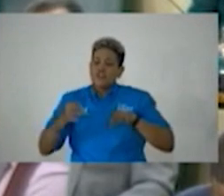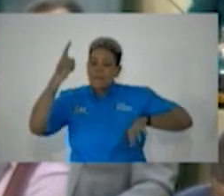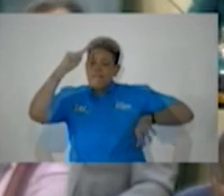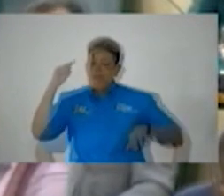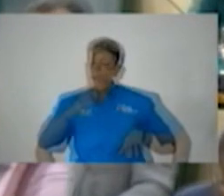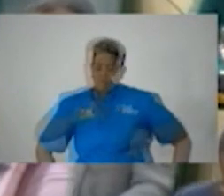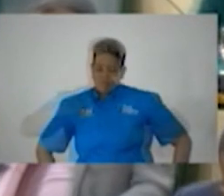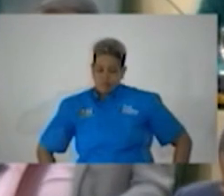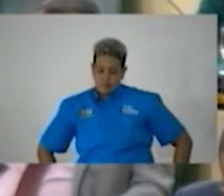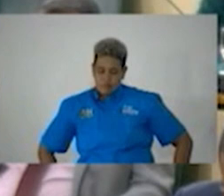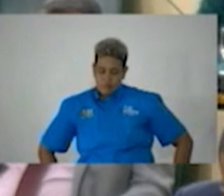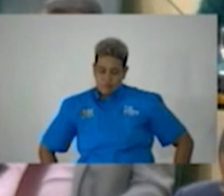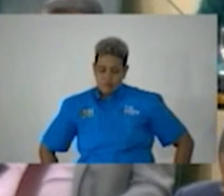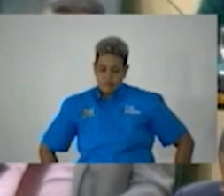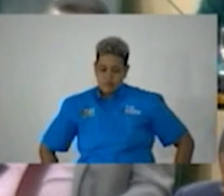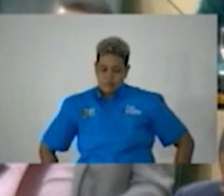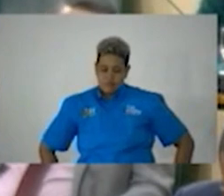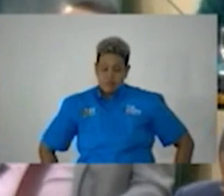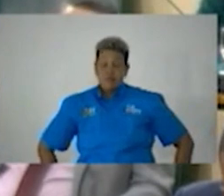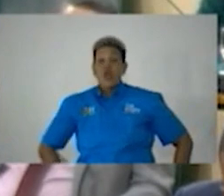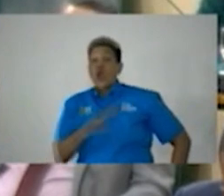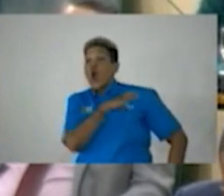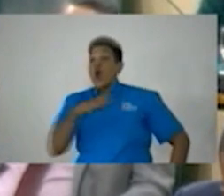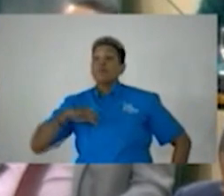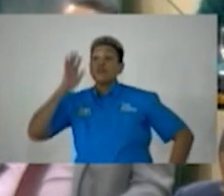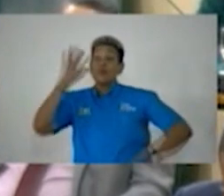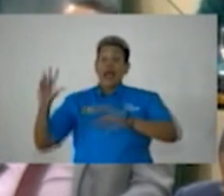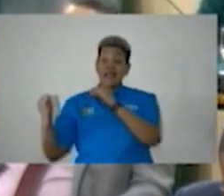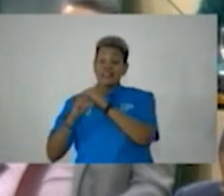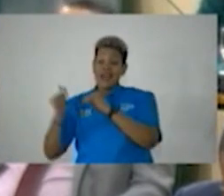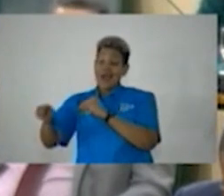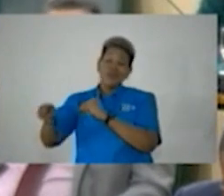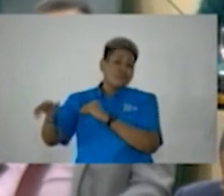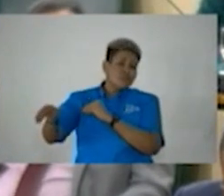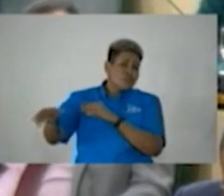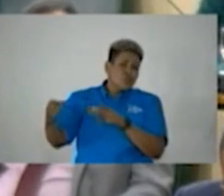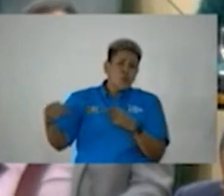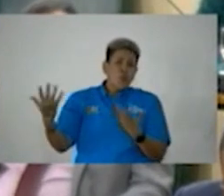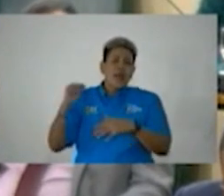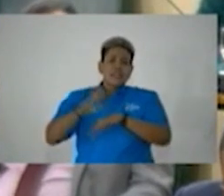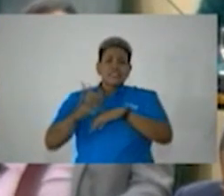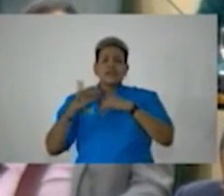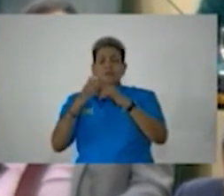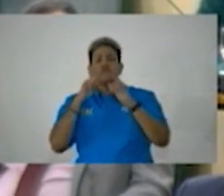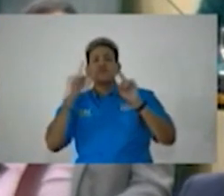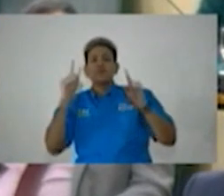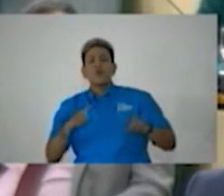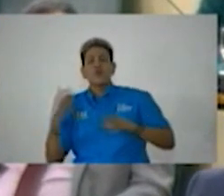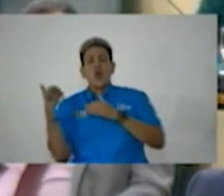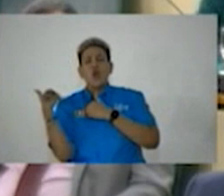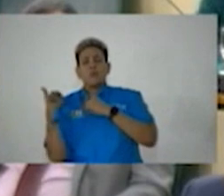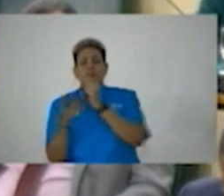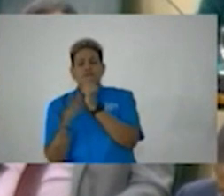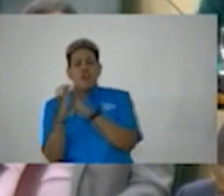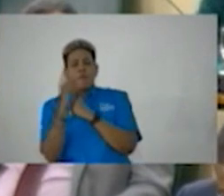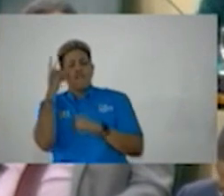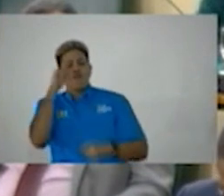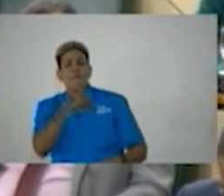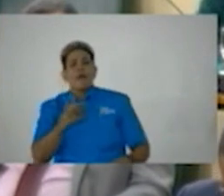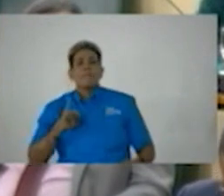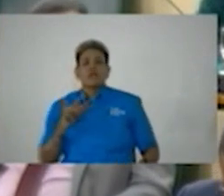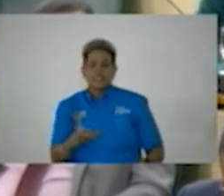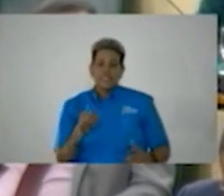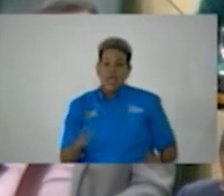of Parliament. The committee will also be asked to establish a reporting and accountability framework for members